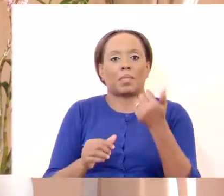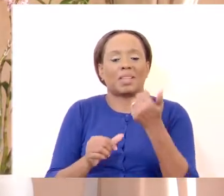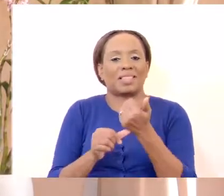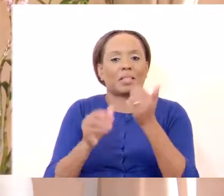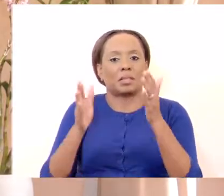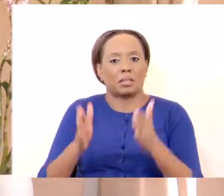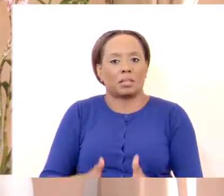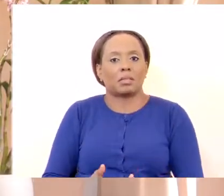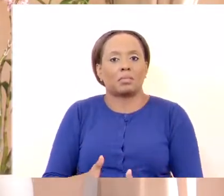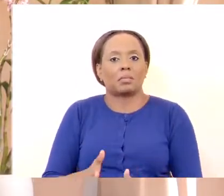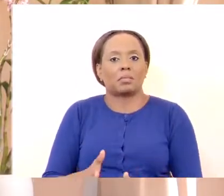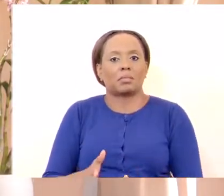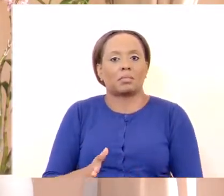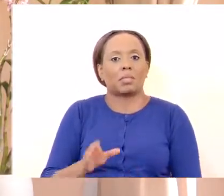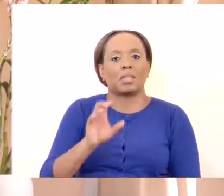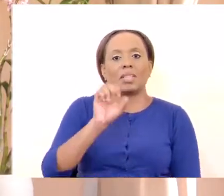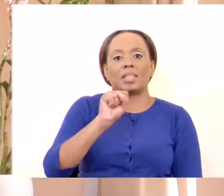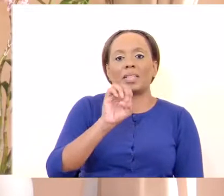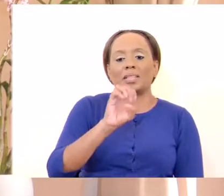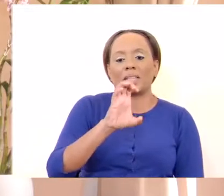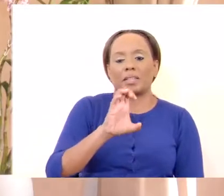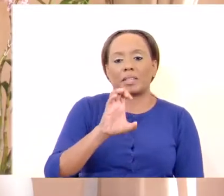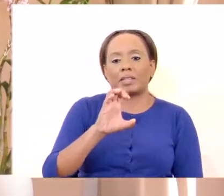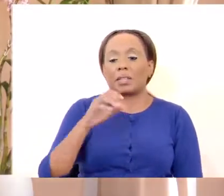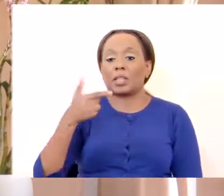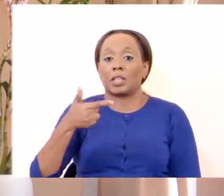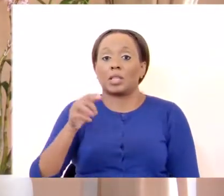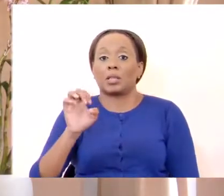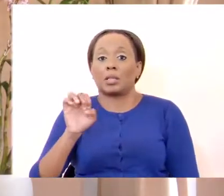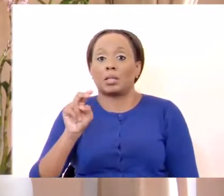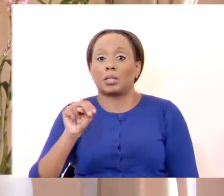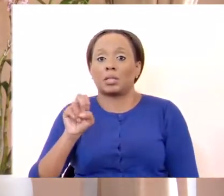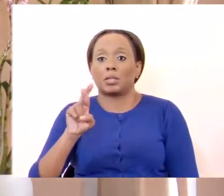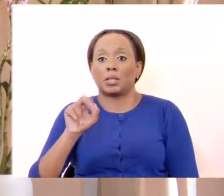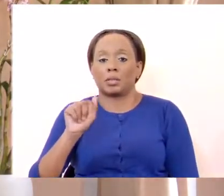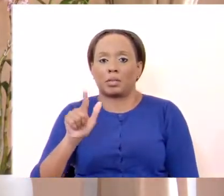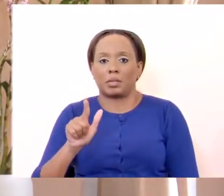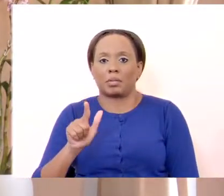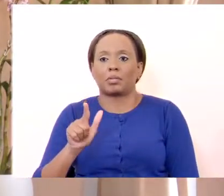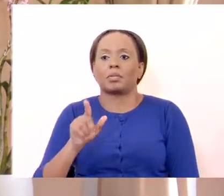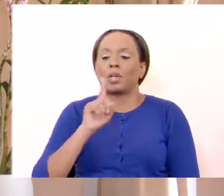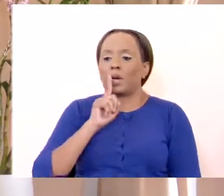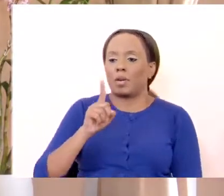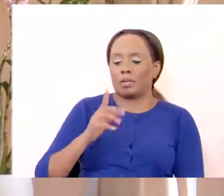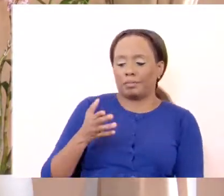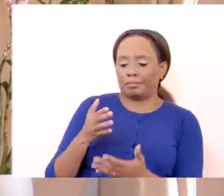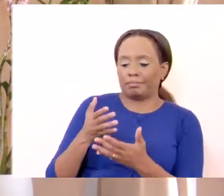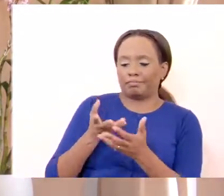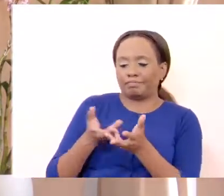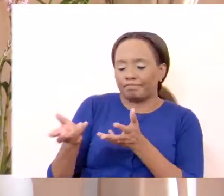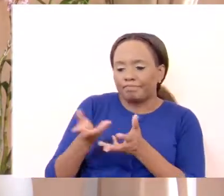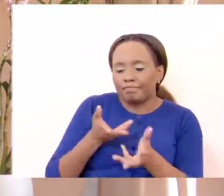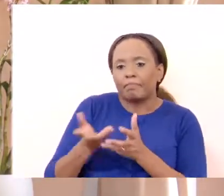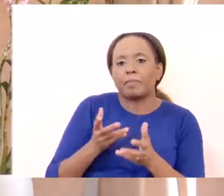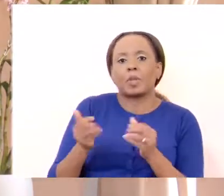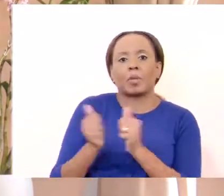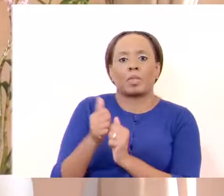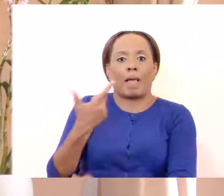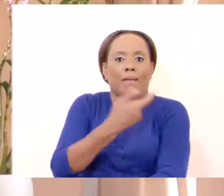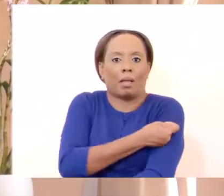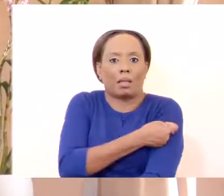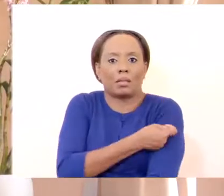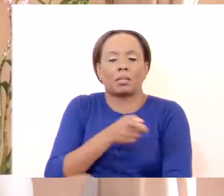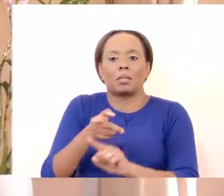responsible for public health and who is coordinating on behalf of CARICOM the vaccines from